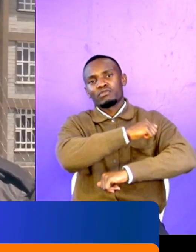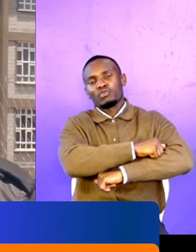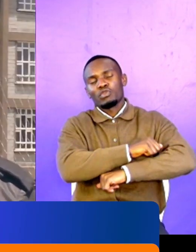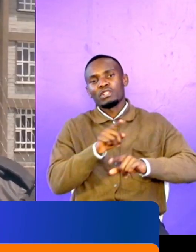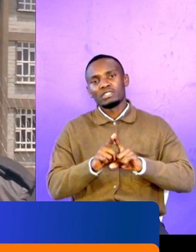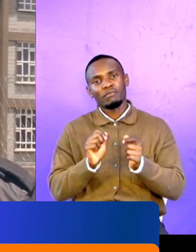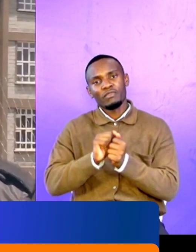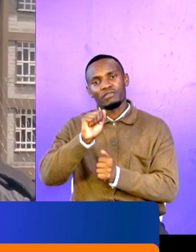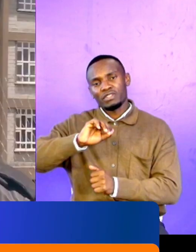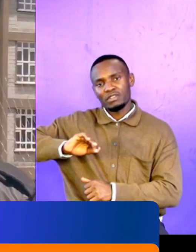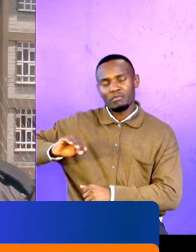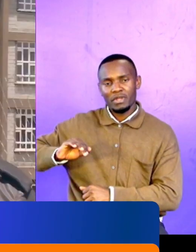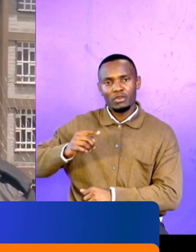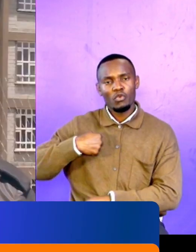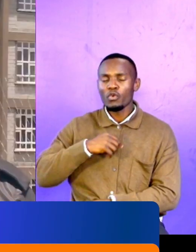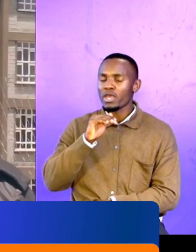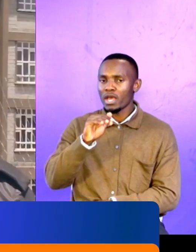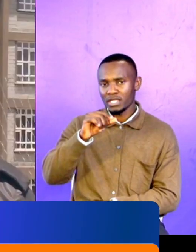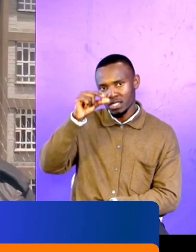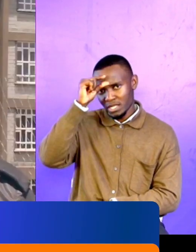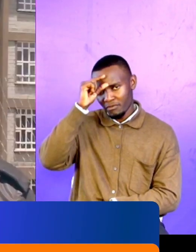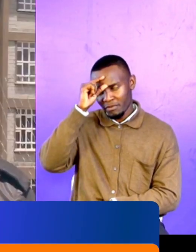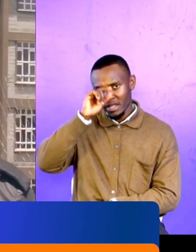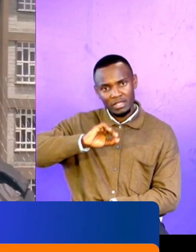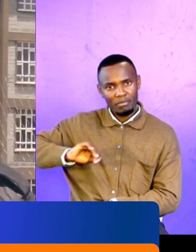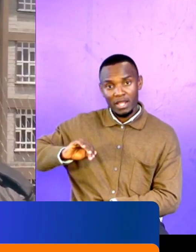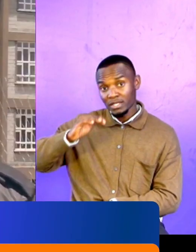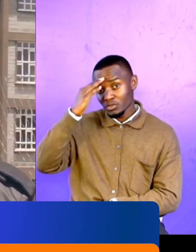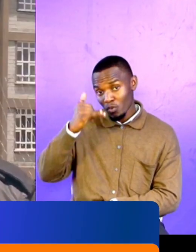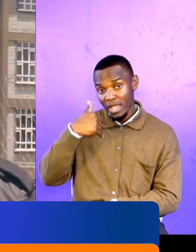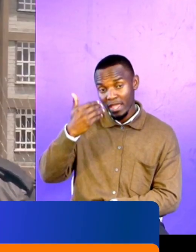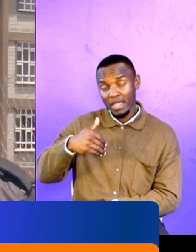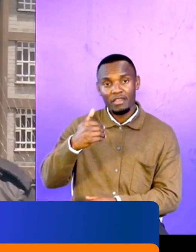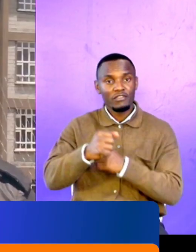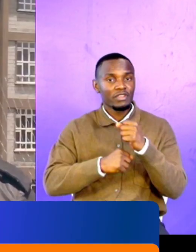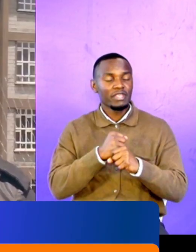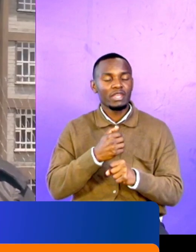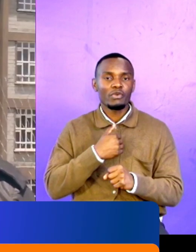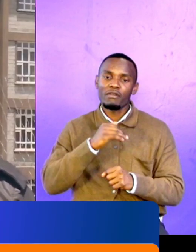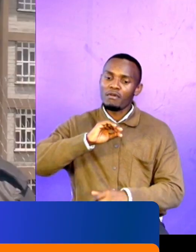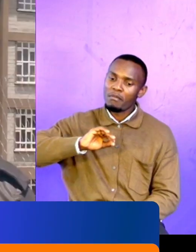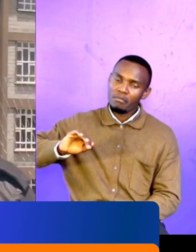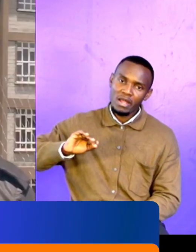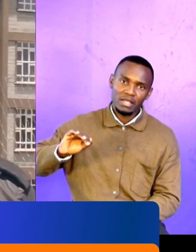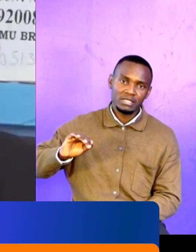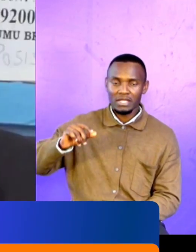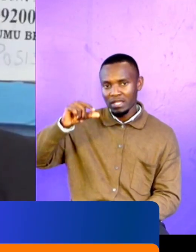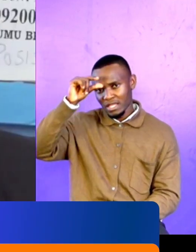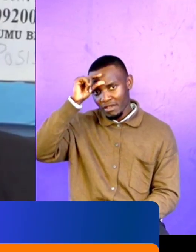make sure that the arrears that have been there, because in every year, arrears are there. The government is not paying